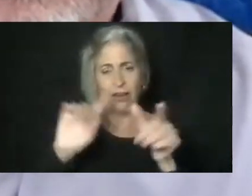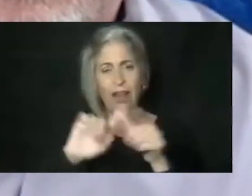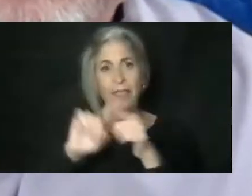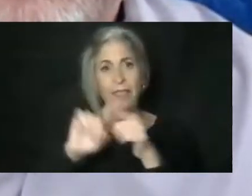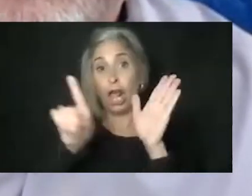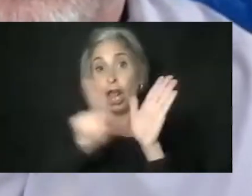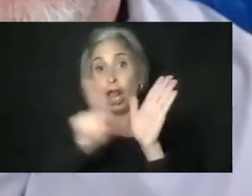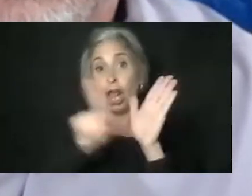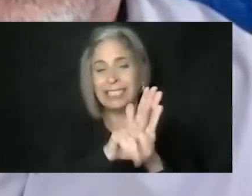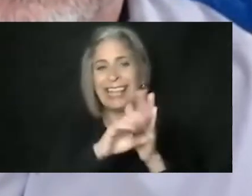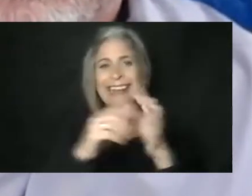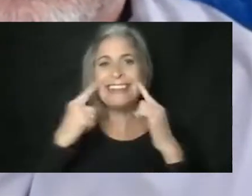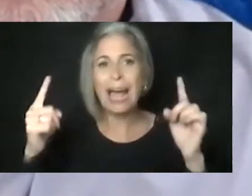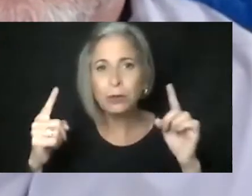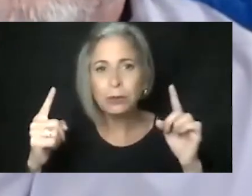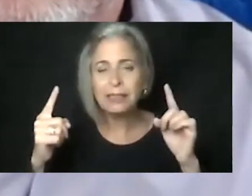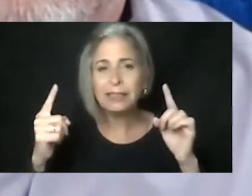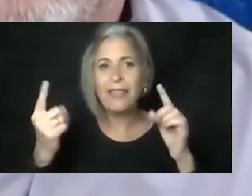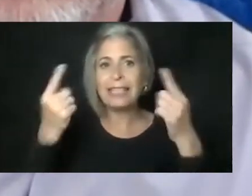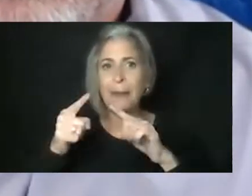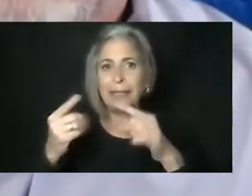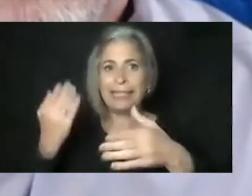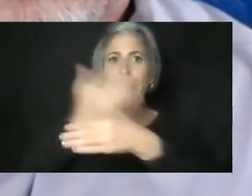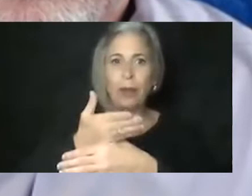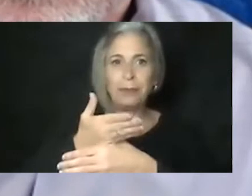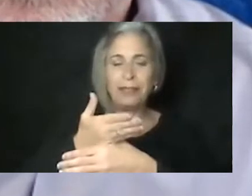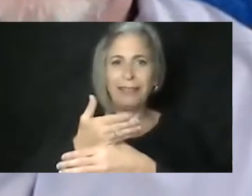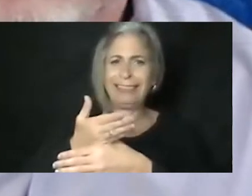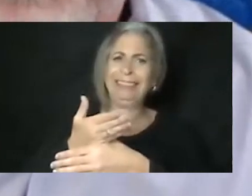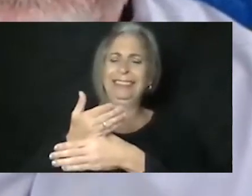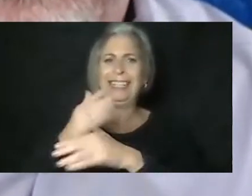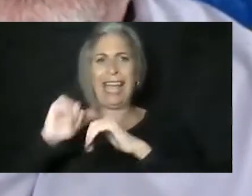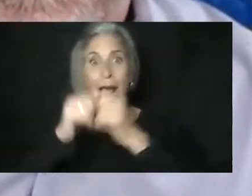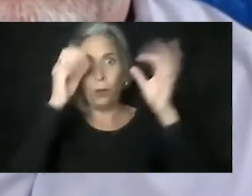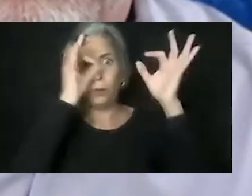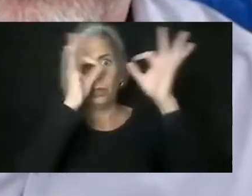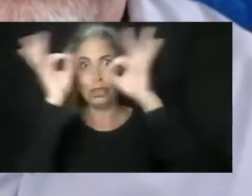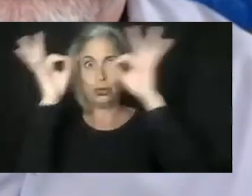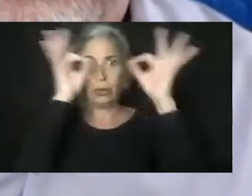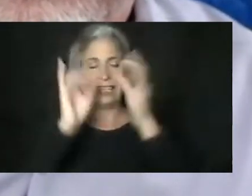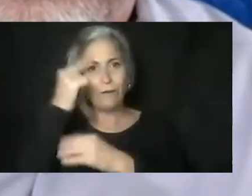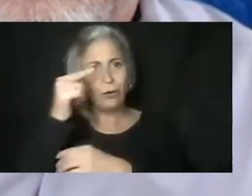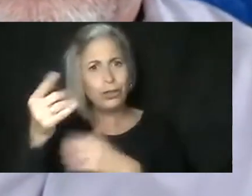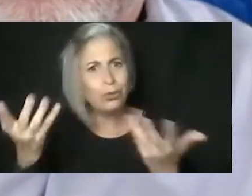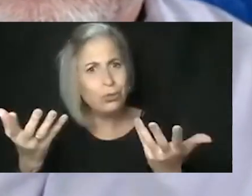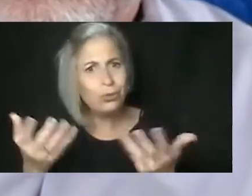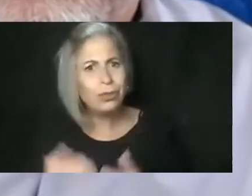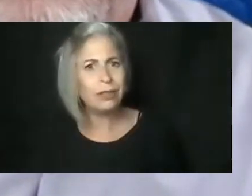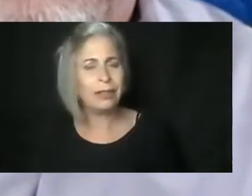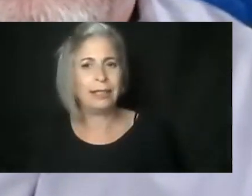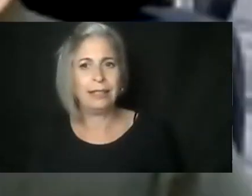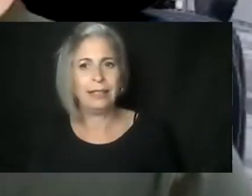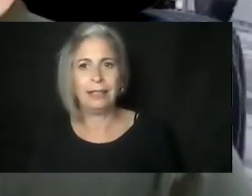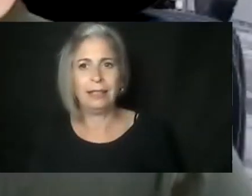alerts and announcements coming in and kind of interrupting. I mean, how distracting is that for you?